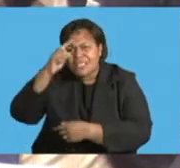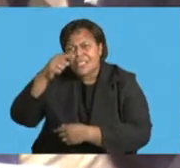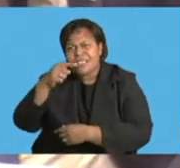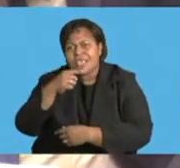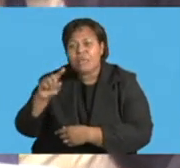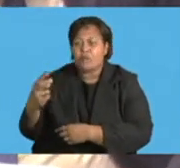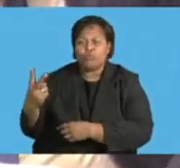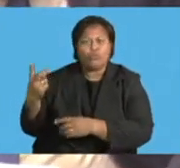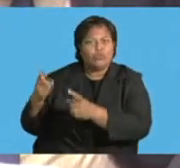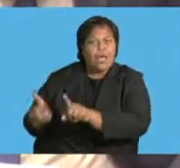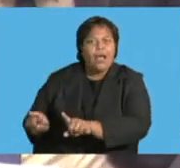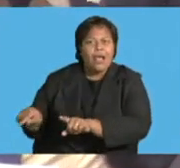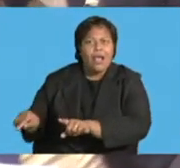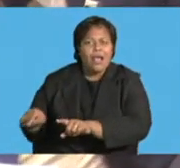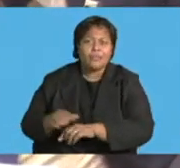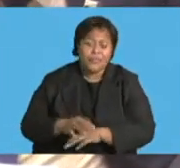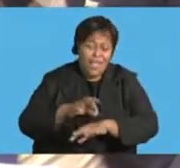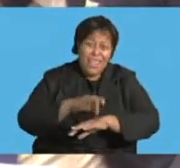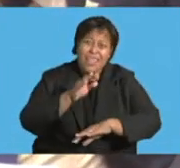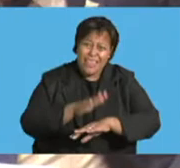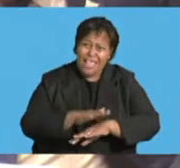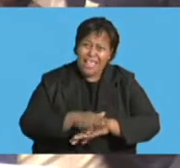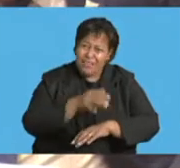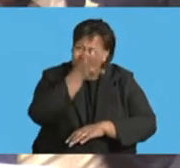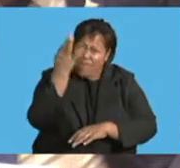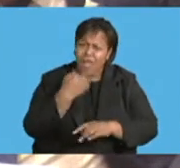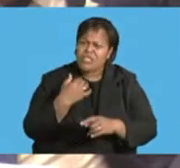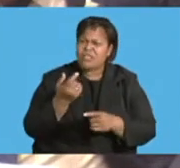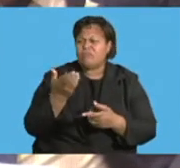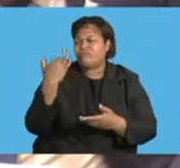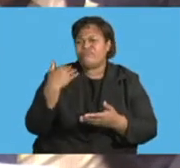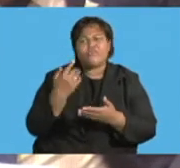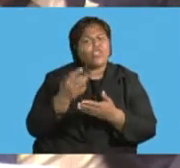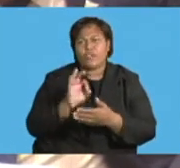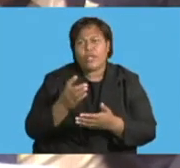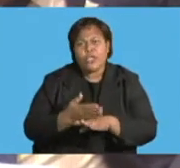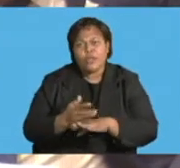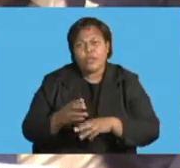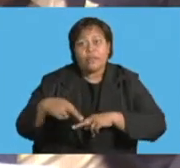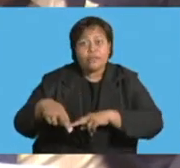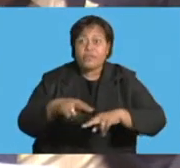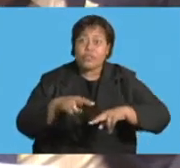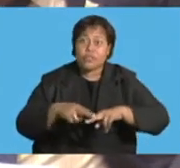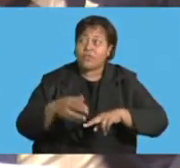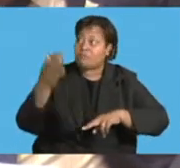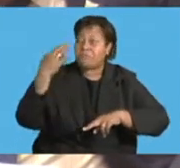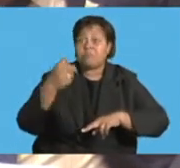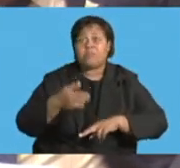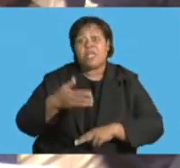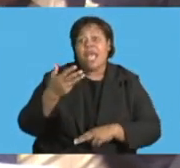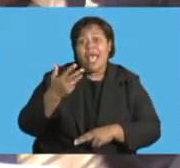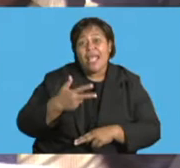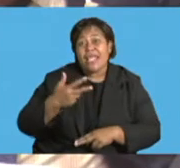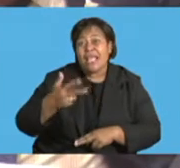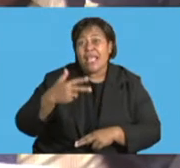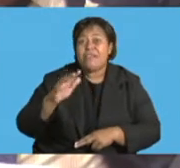disease. It was first described in 1885. We've also had several epidemics in between. One of the